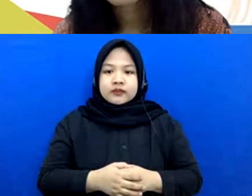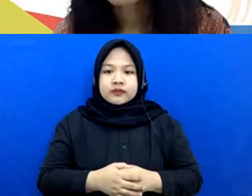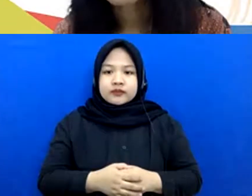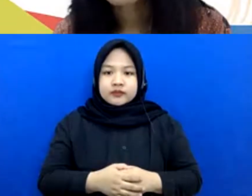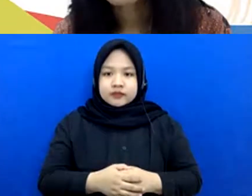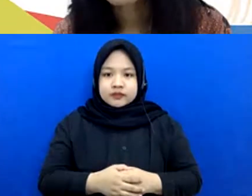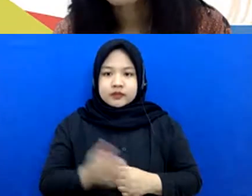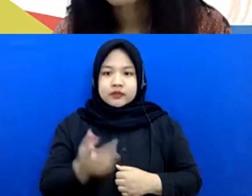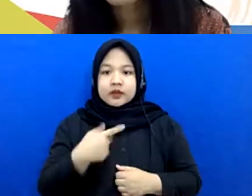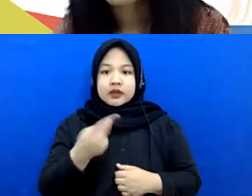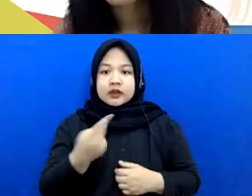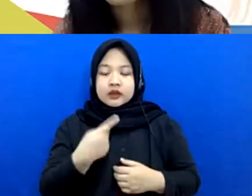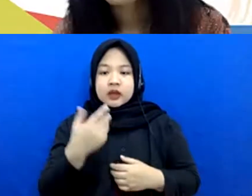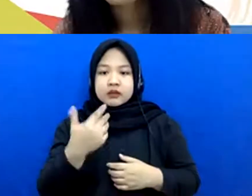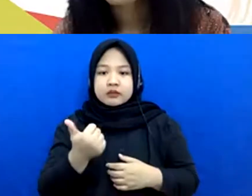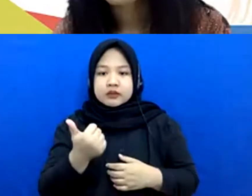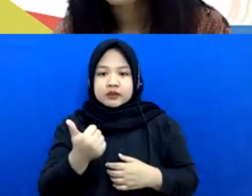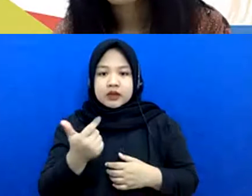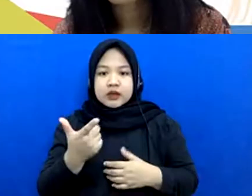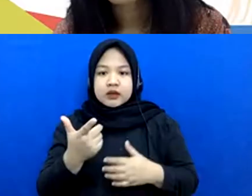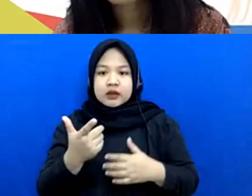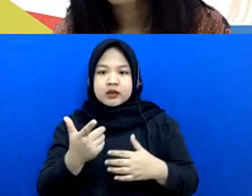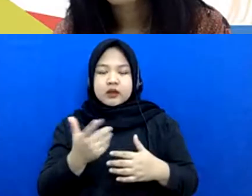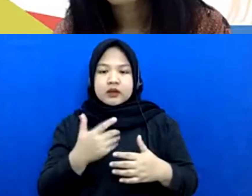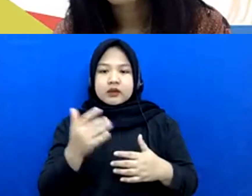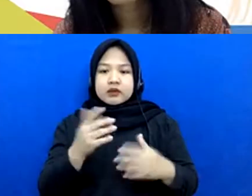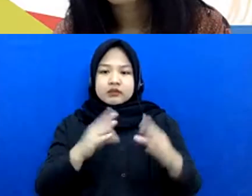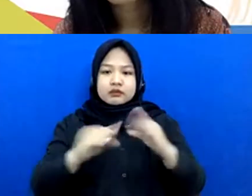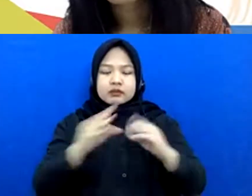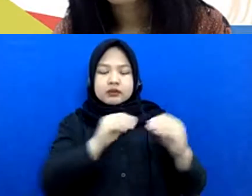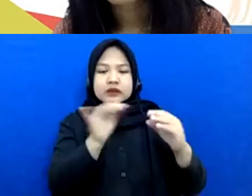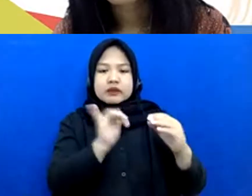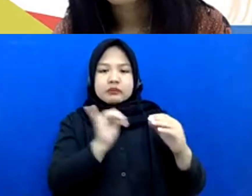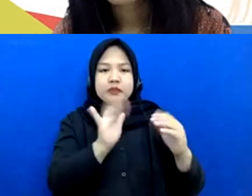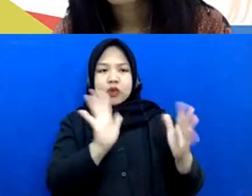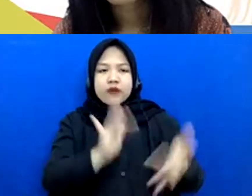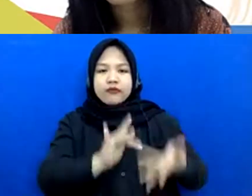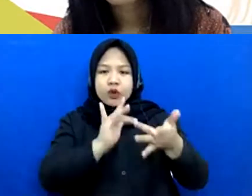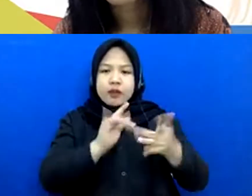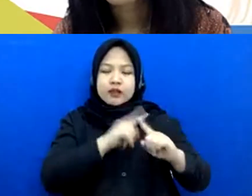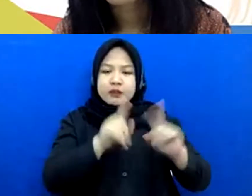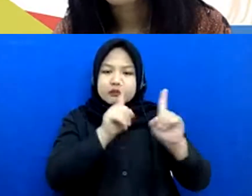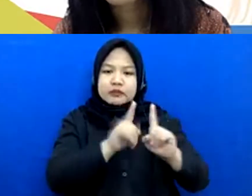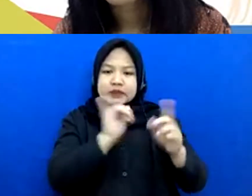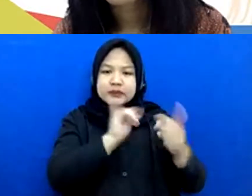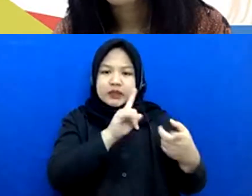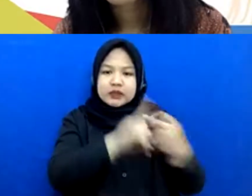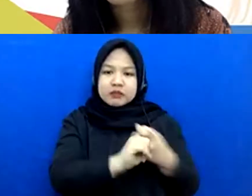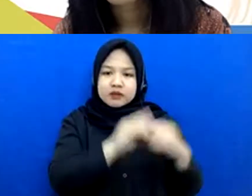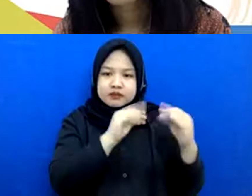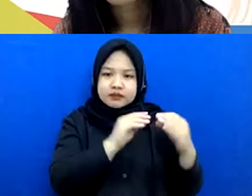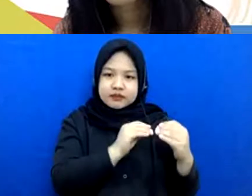informal. I mean, they can share like family, like a friend. So others than we only getting the